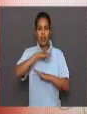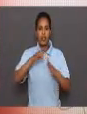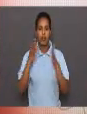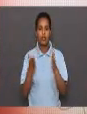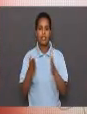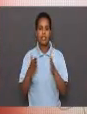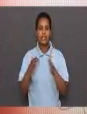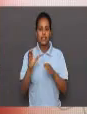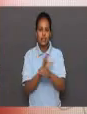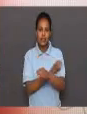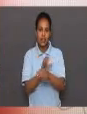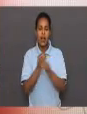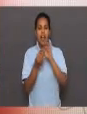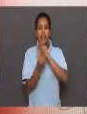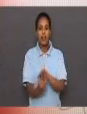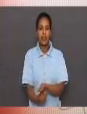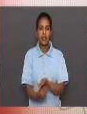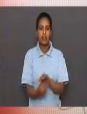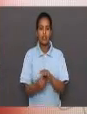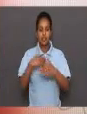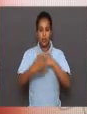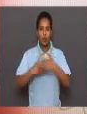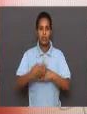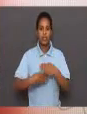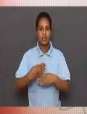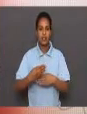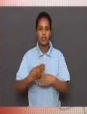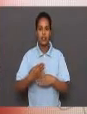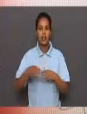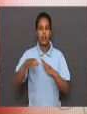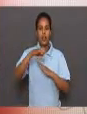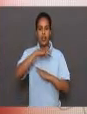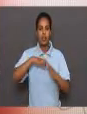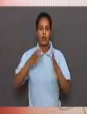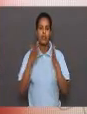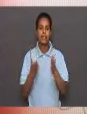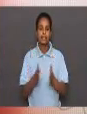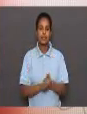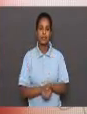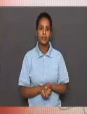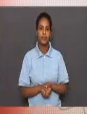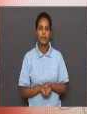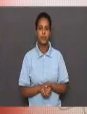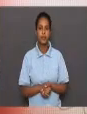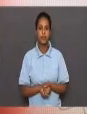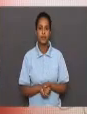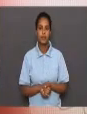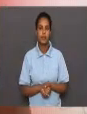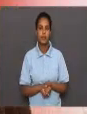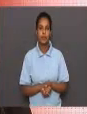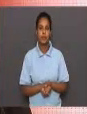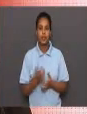an electrolytic cell affect the process of electrolysis.